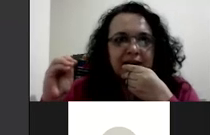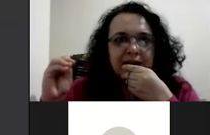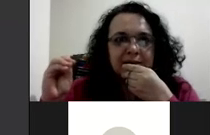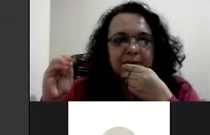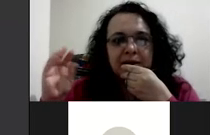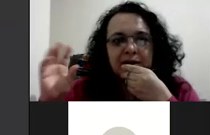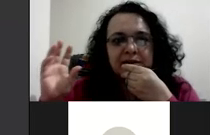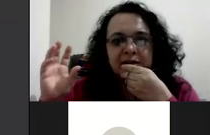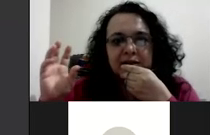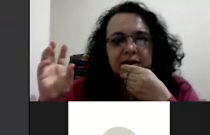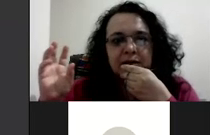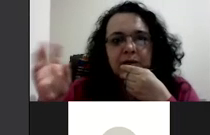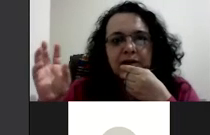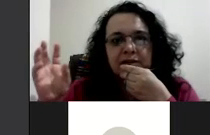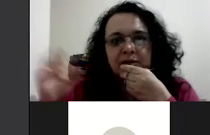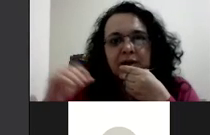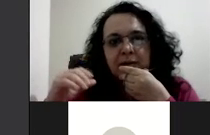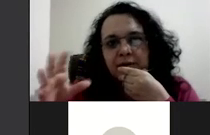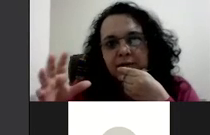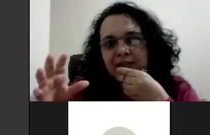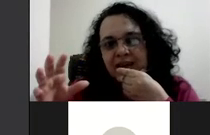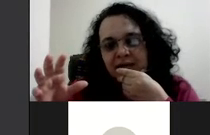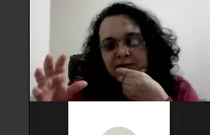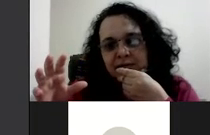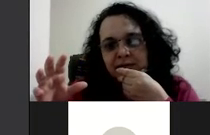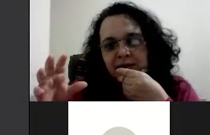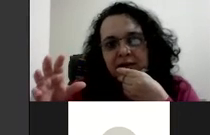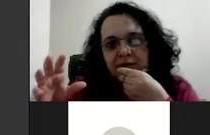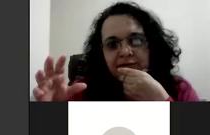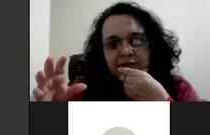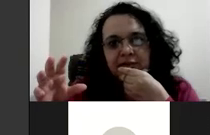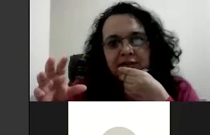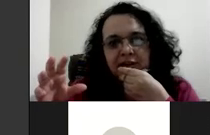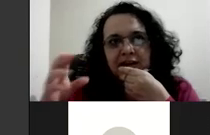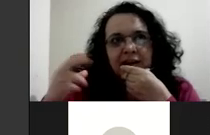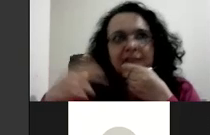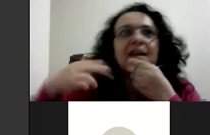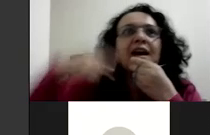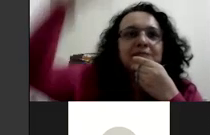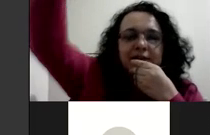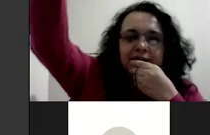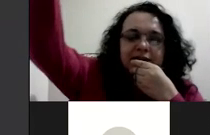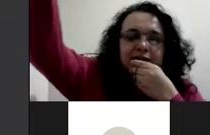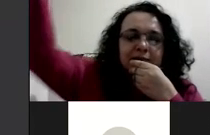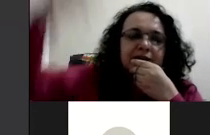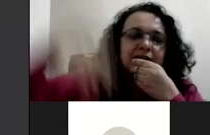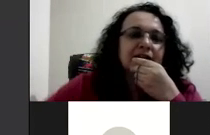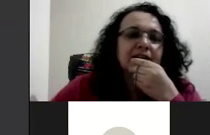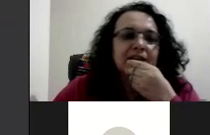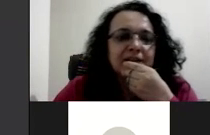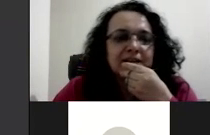the speakers didn't work, so I worked without microphone. And they had to listen to